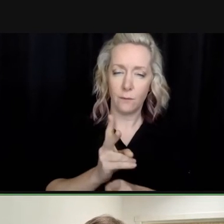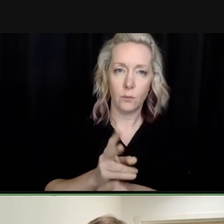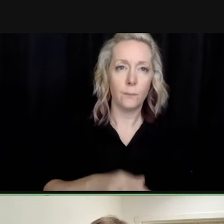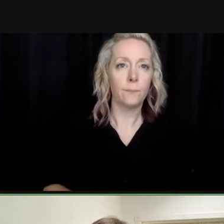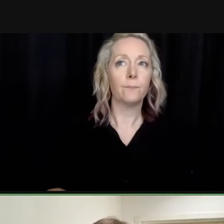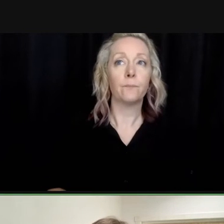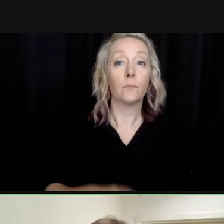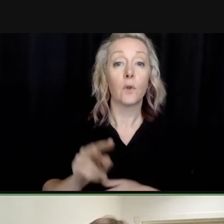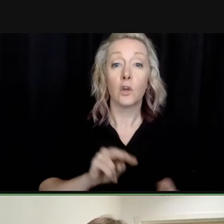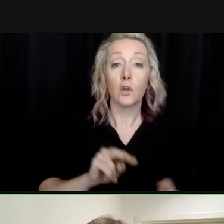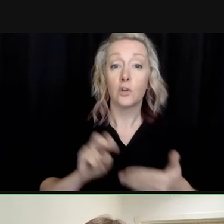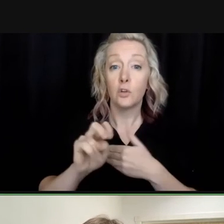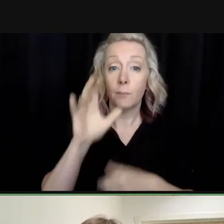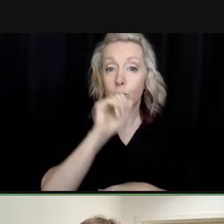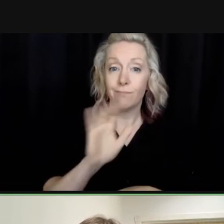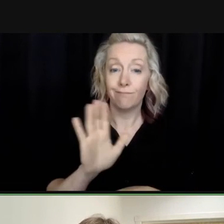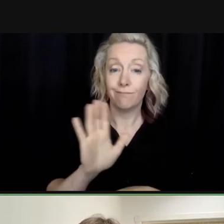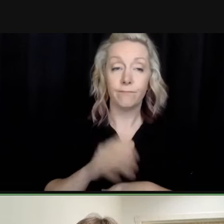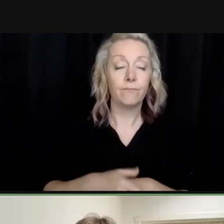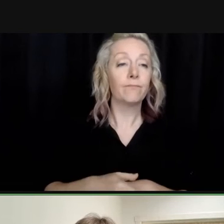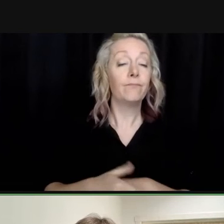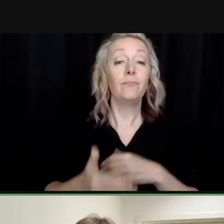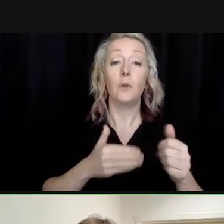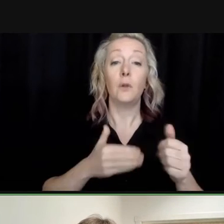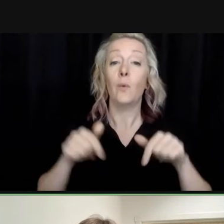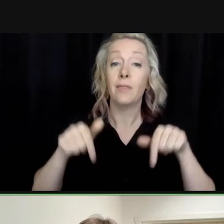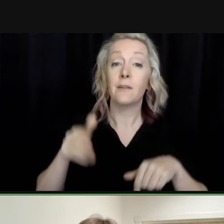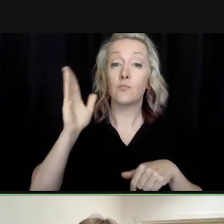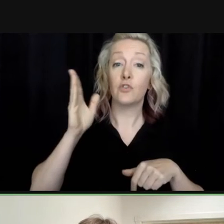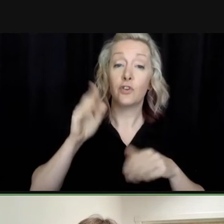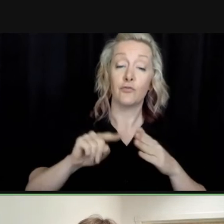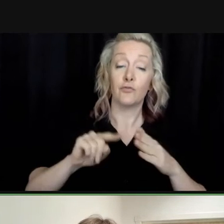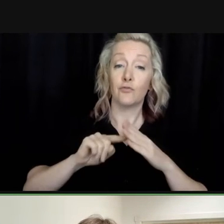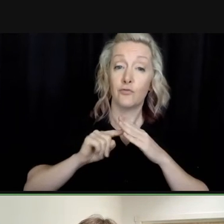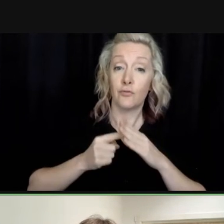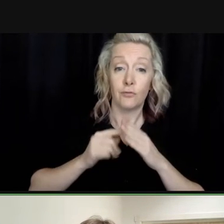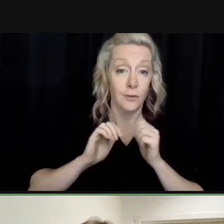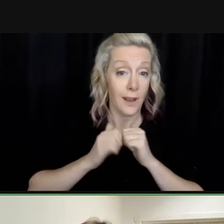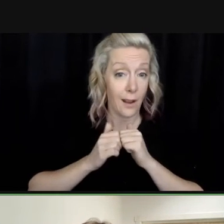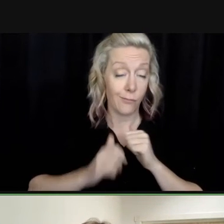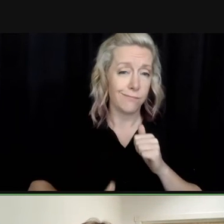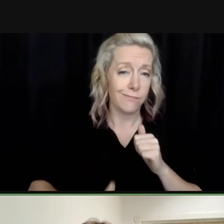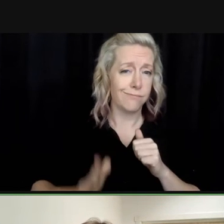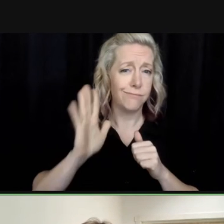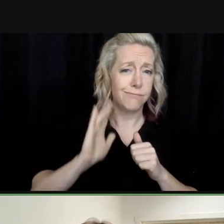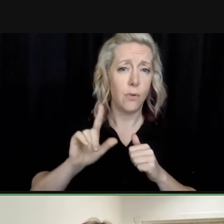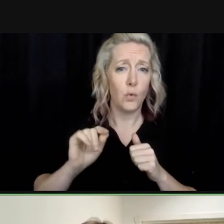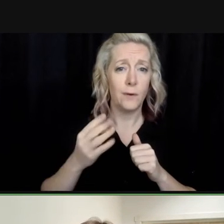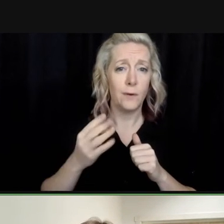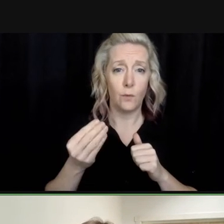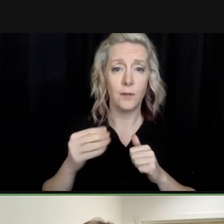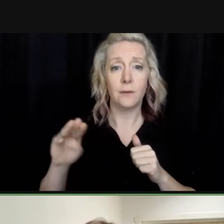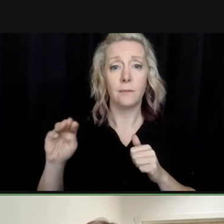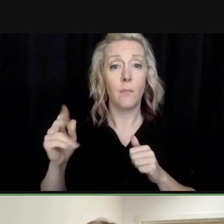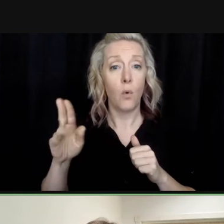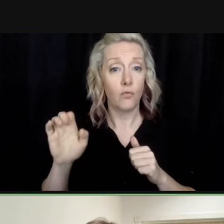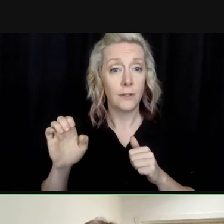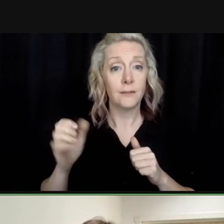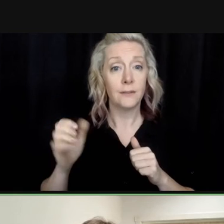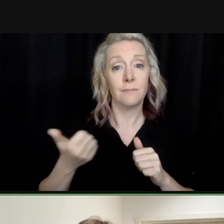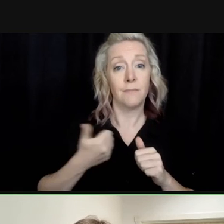So the seed for this presentation and for thinking about this is in 2014, Maurice and I wrote an article for